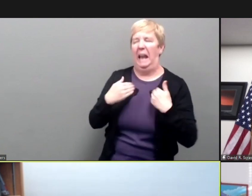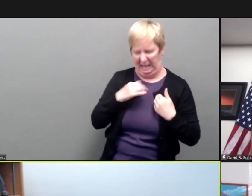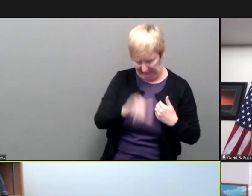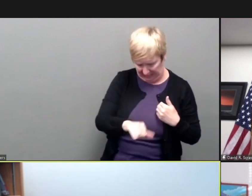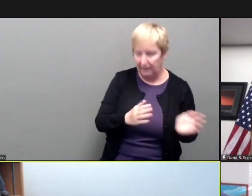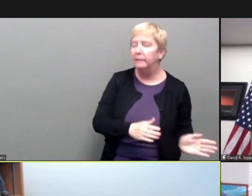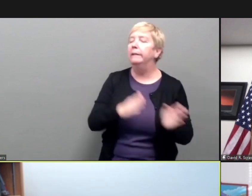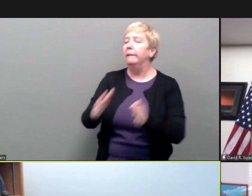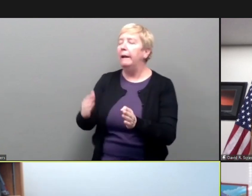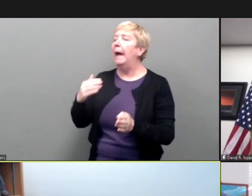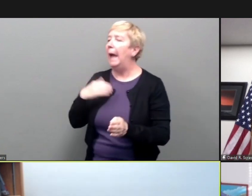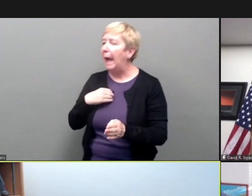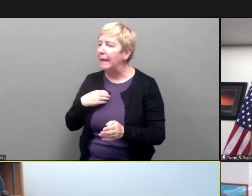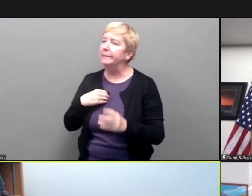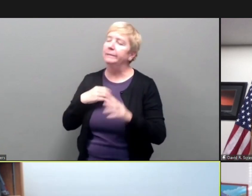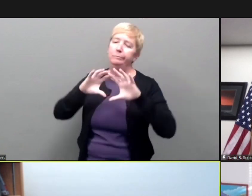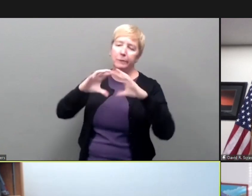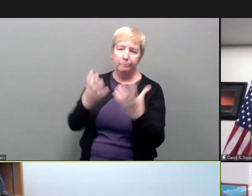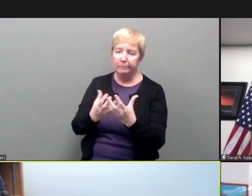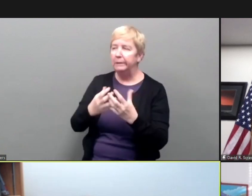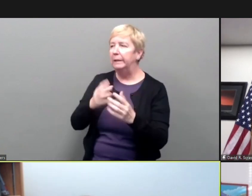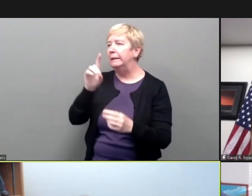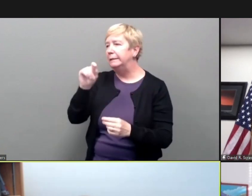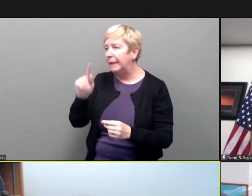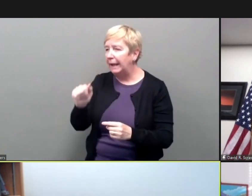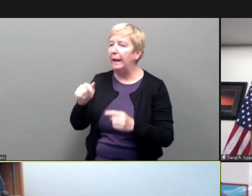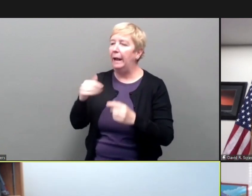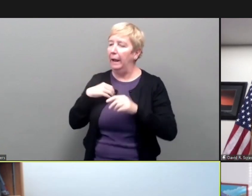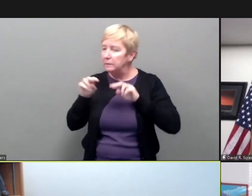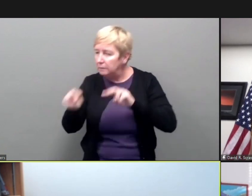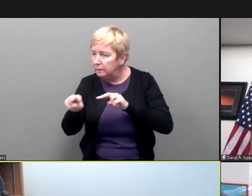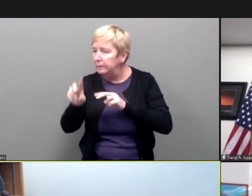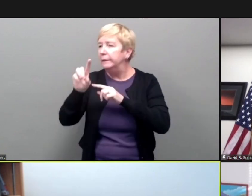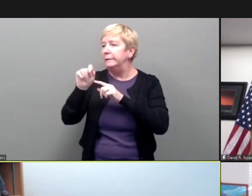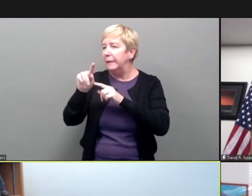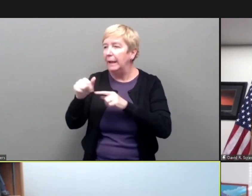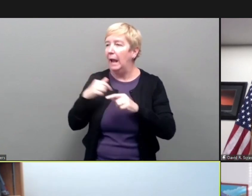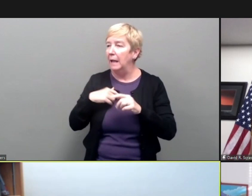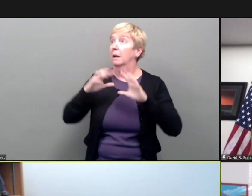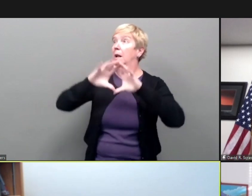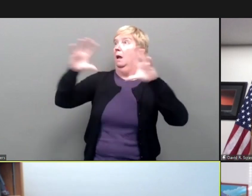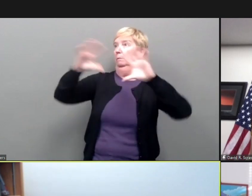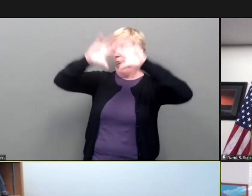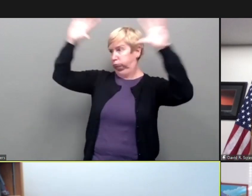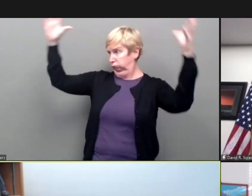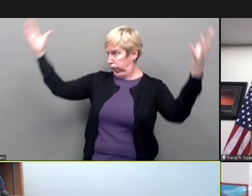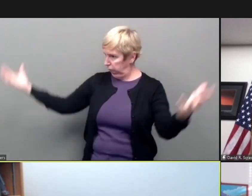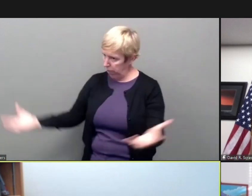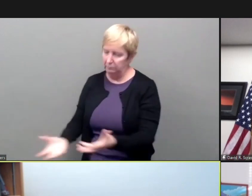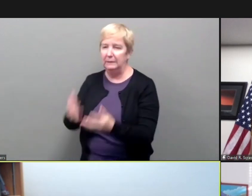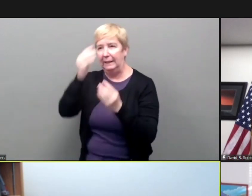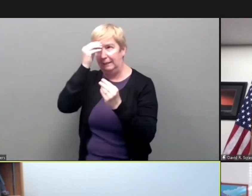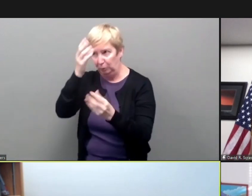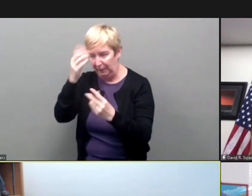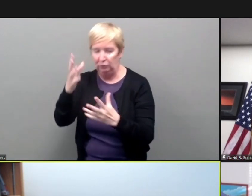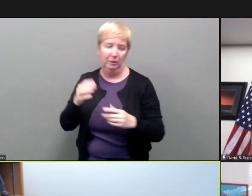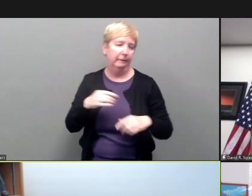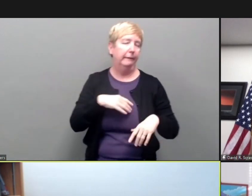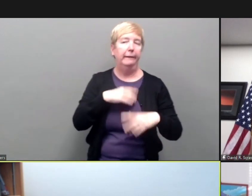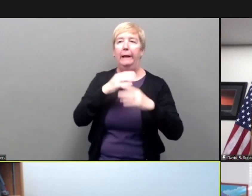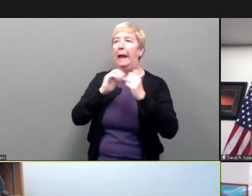surveillance data, global data. And so all of this was put together, and they carefully